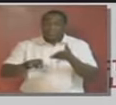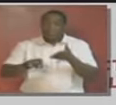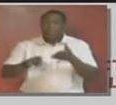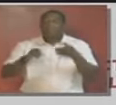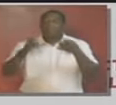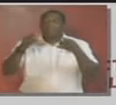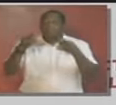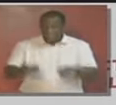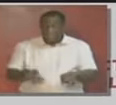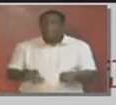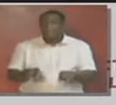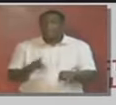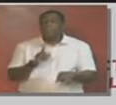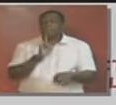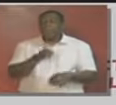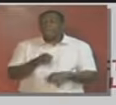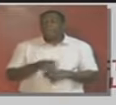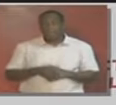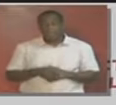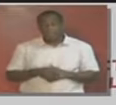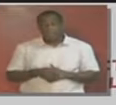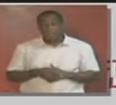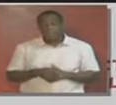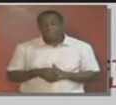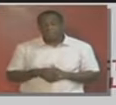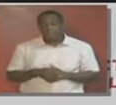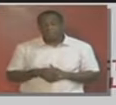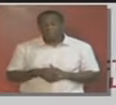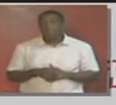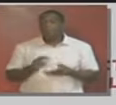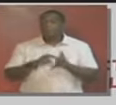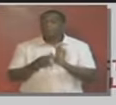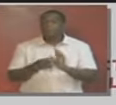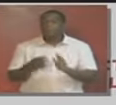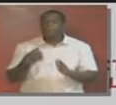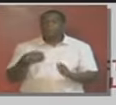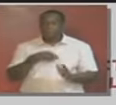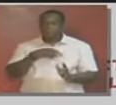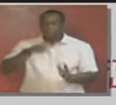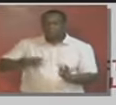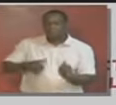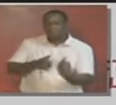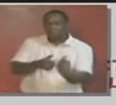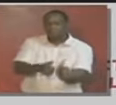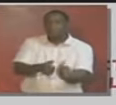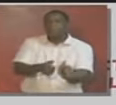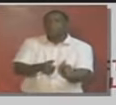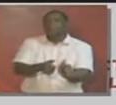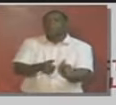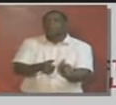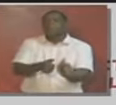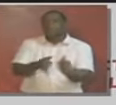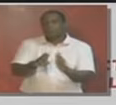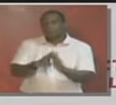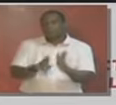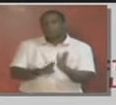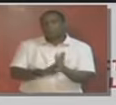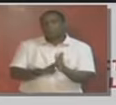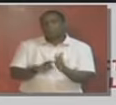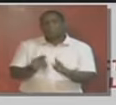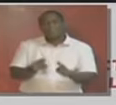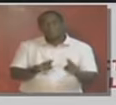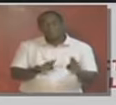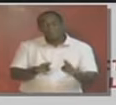we have to maintain all of the behaviors that we have been advocating for and that we've generally as a population been adhering